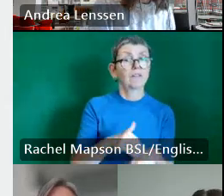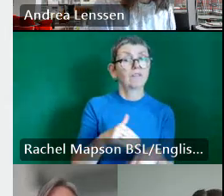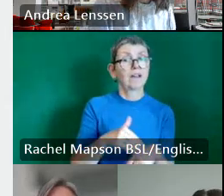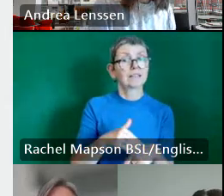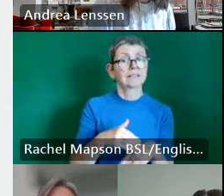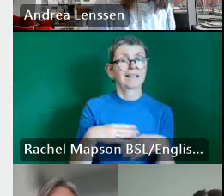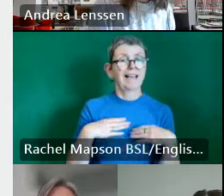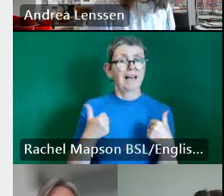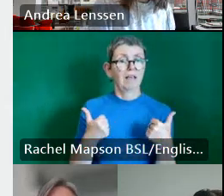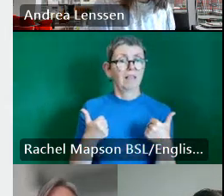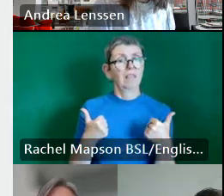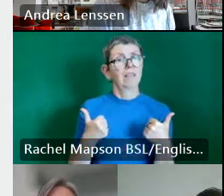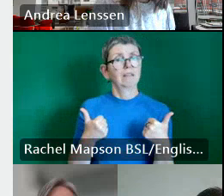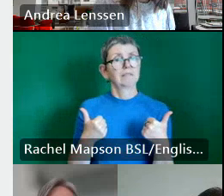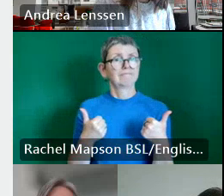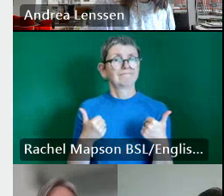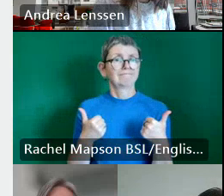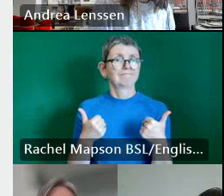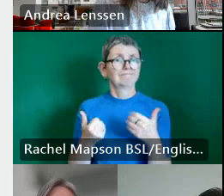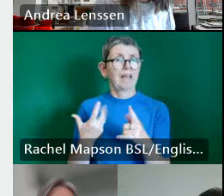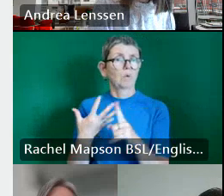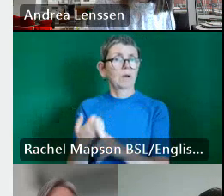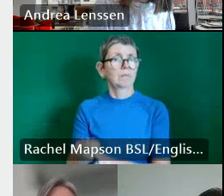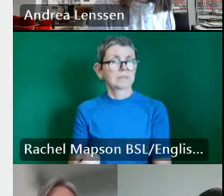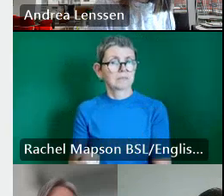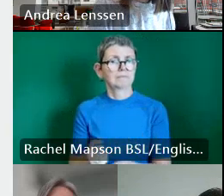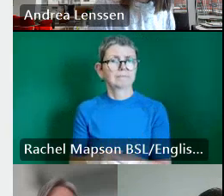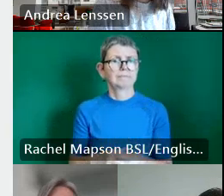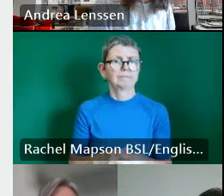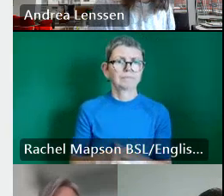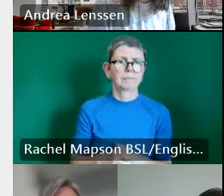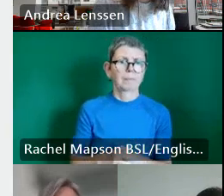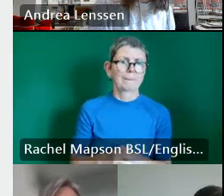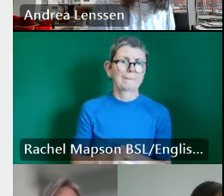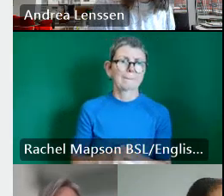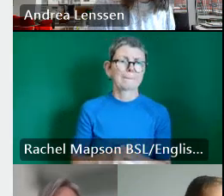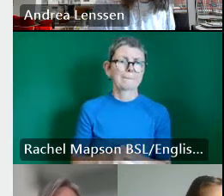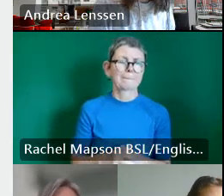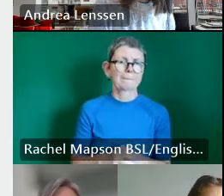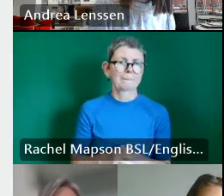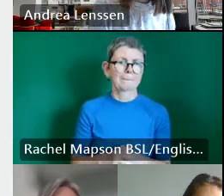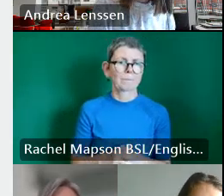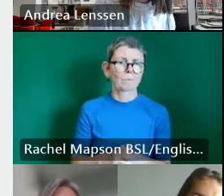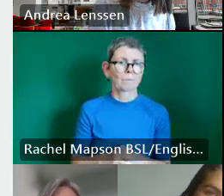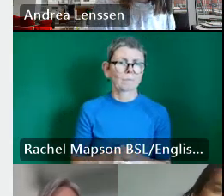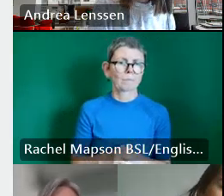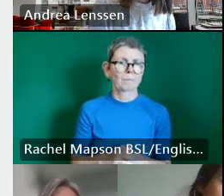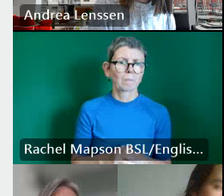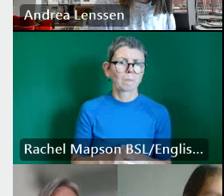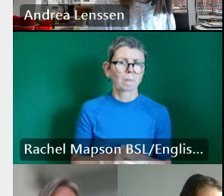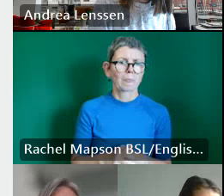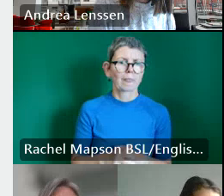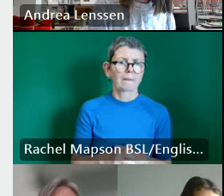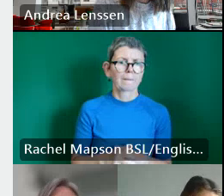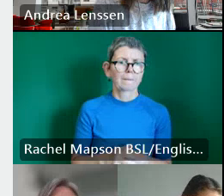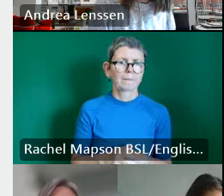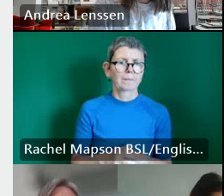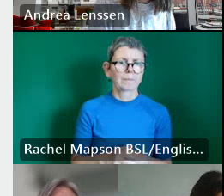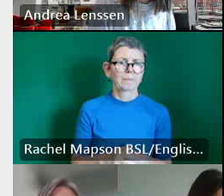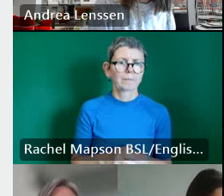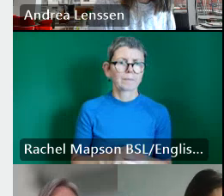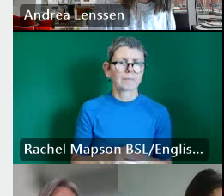aids in the original root causes slide that I showed before. So racial